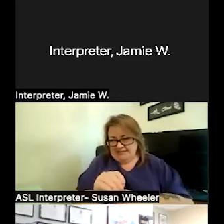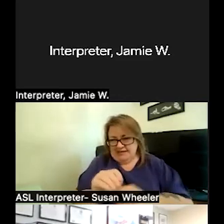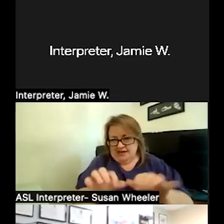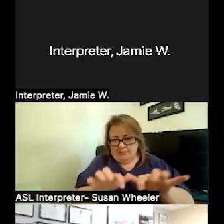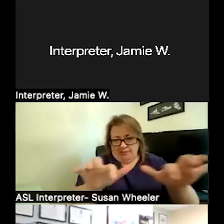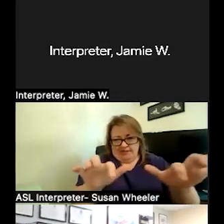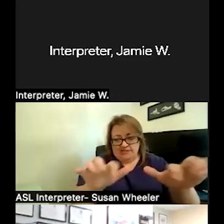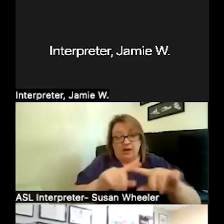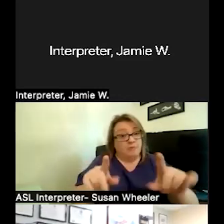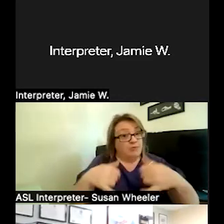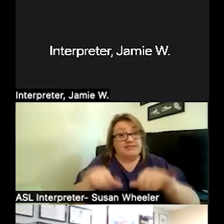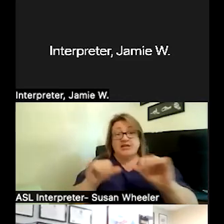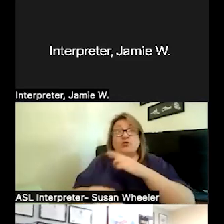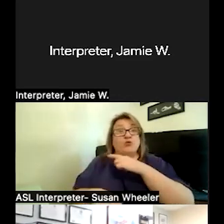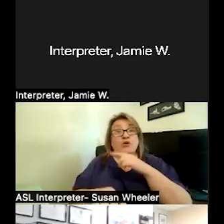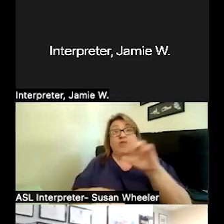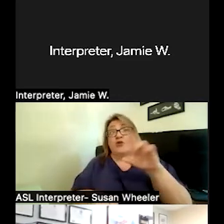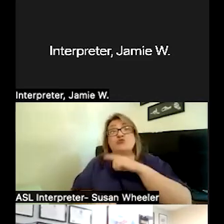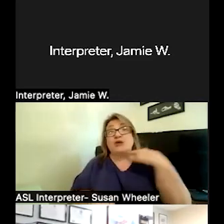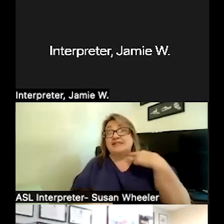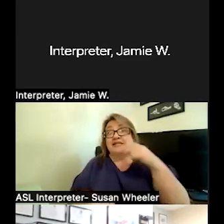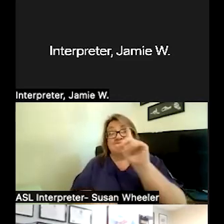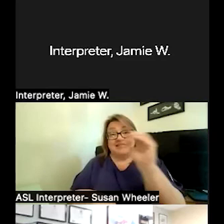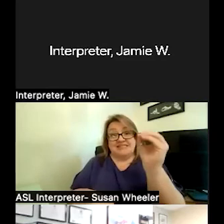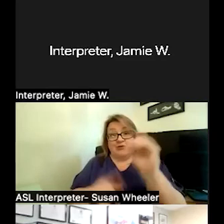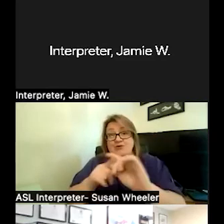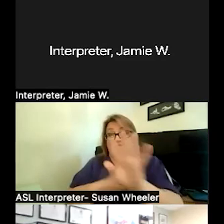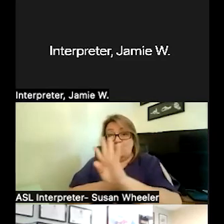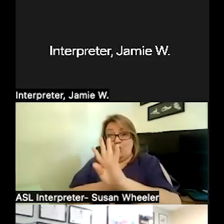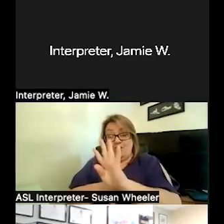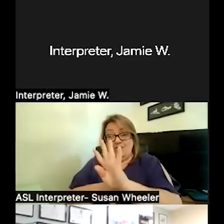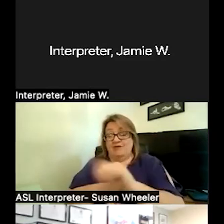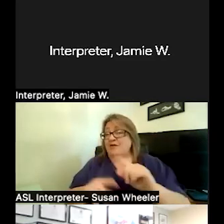we rate their risk on a 0 to 4 scale. And in terms of their